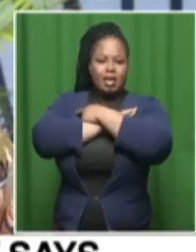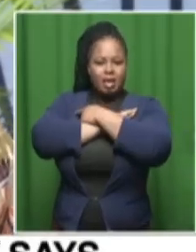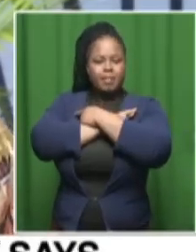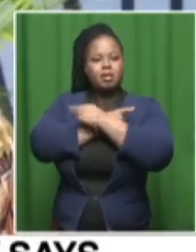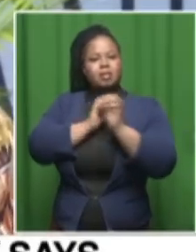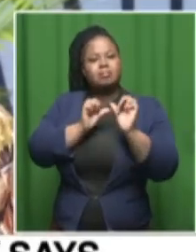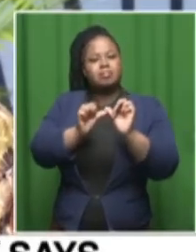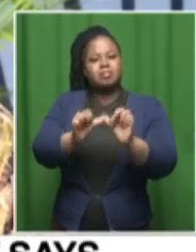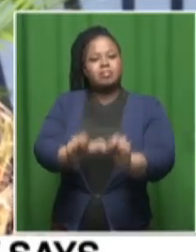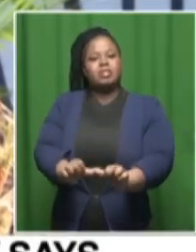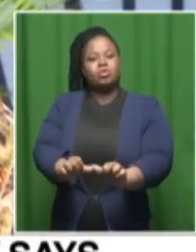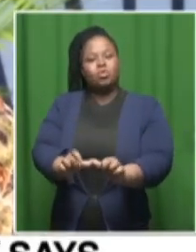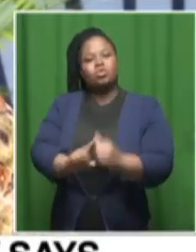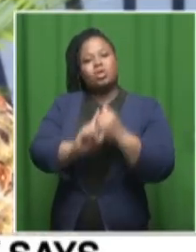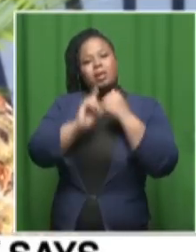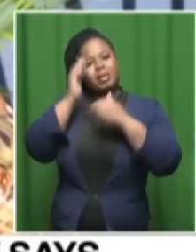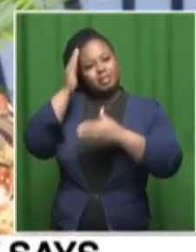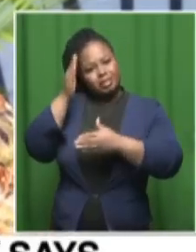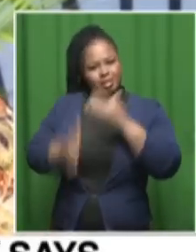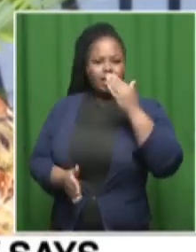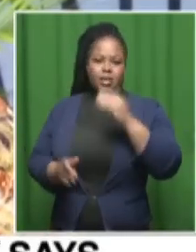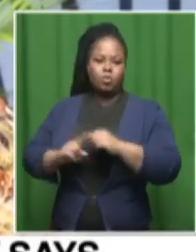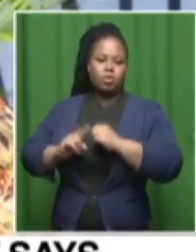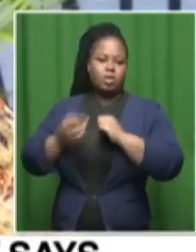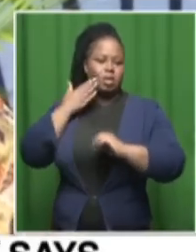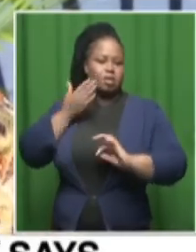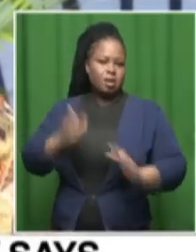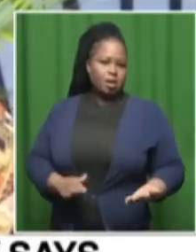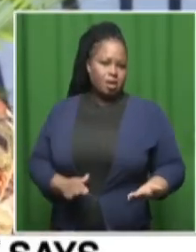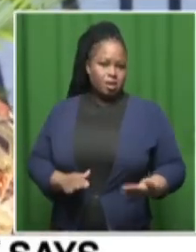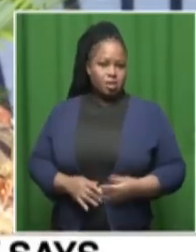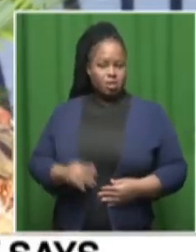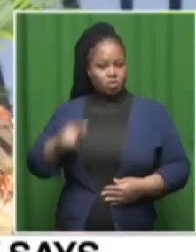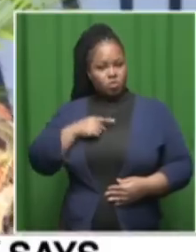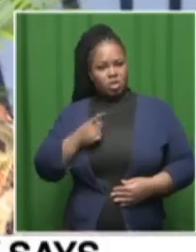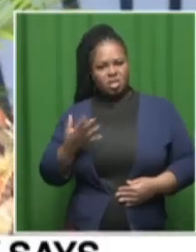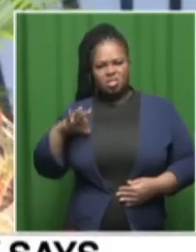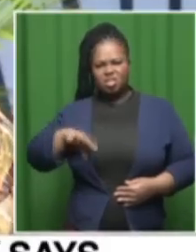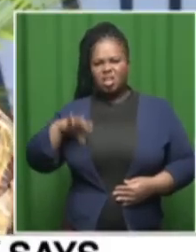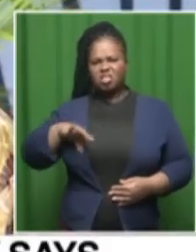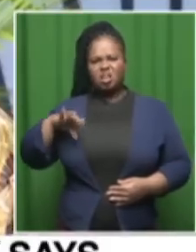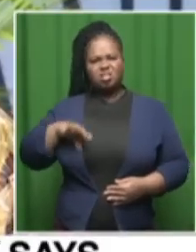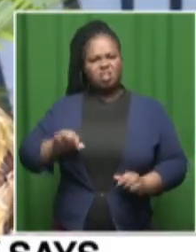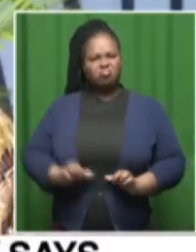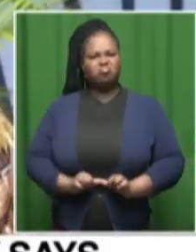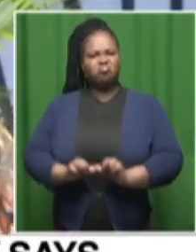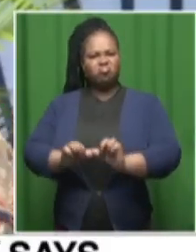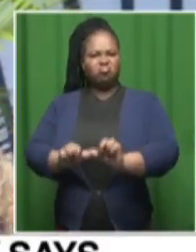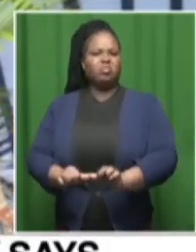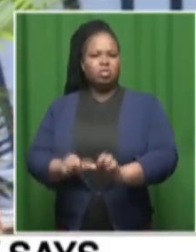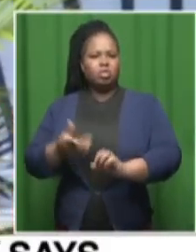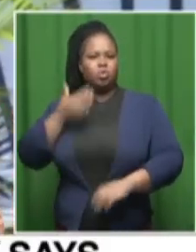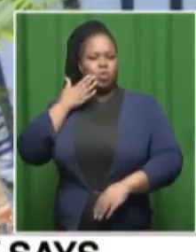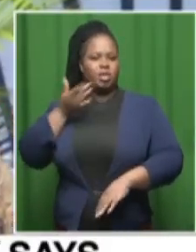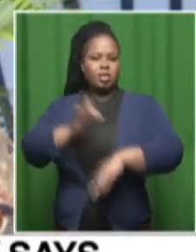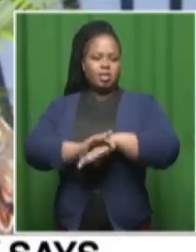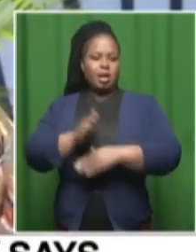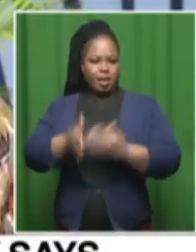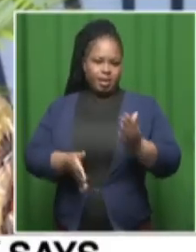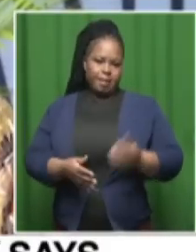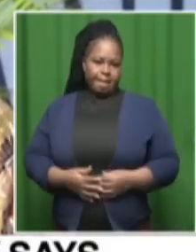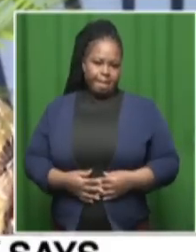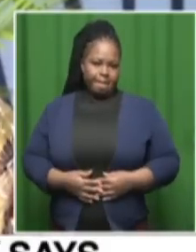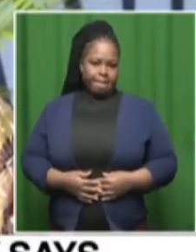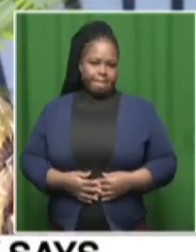state until their last breath. Hence, they end their salary until that very day when they leave this